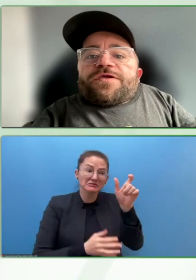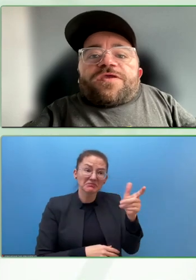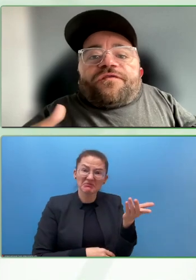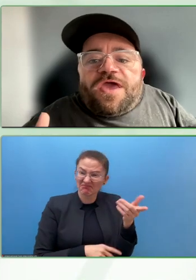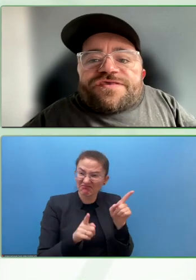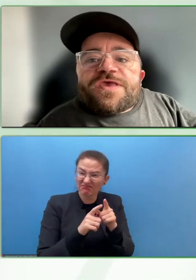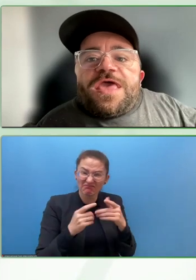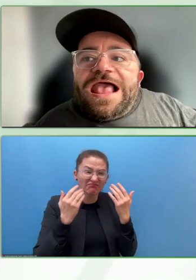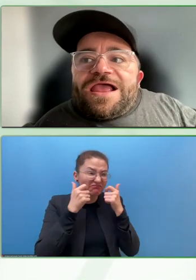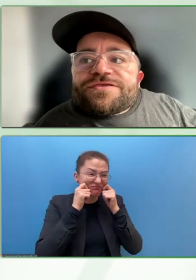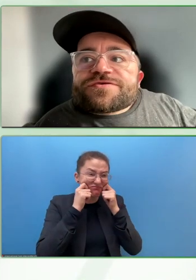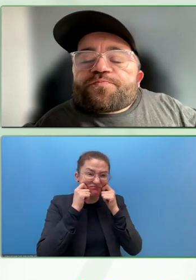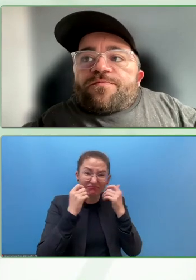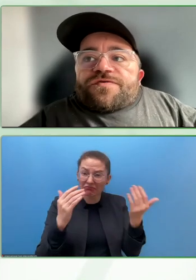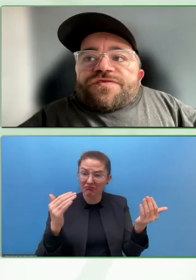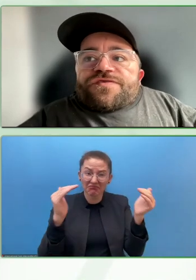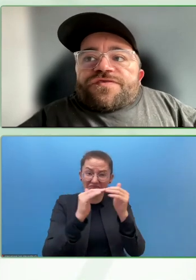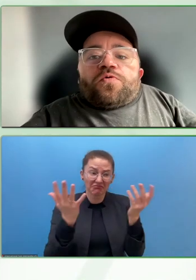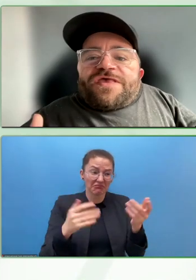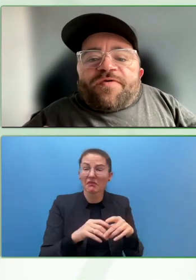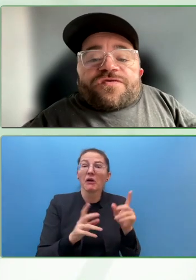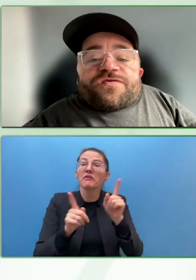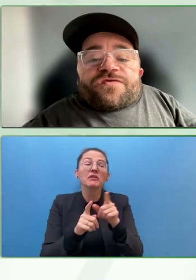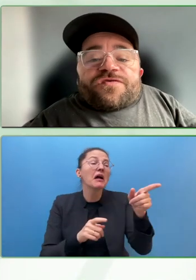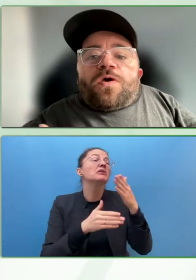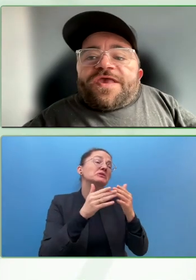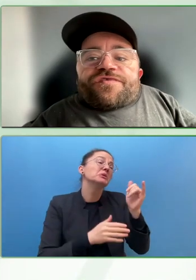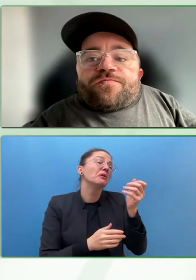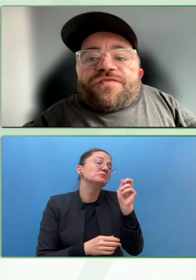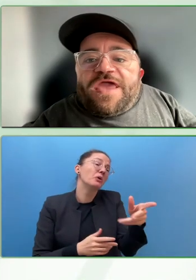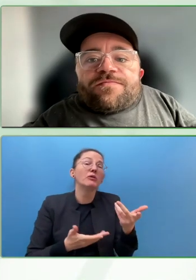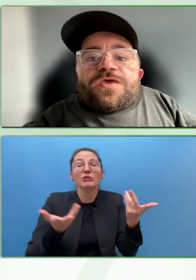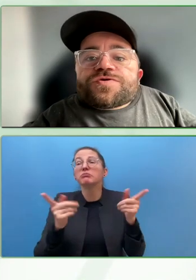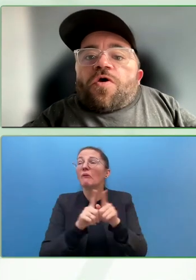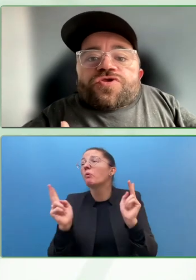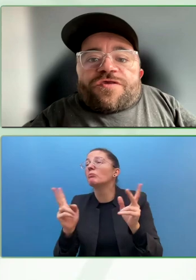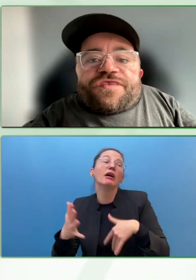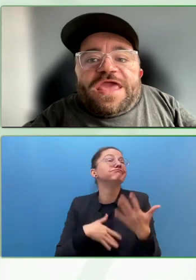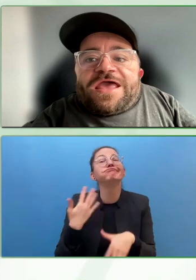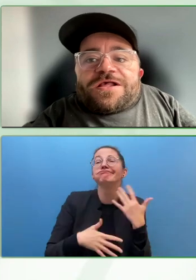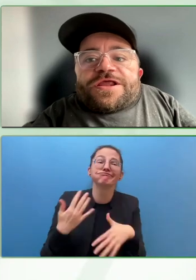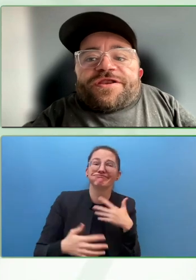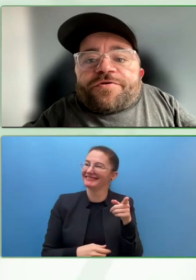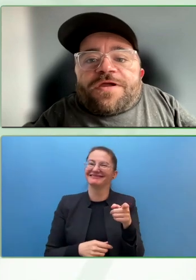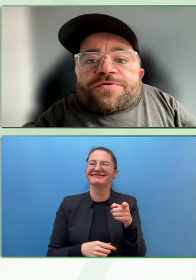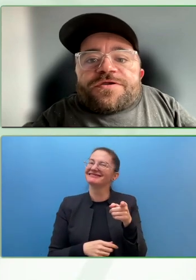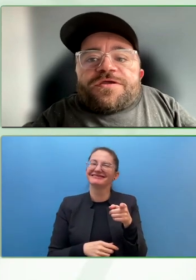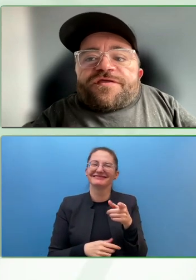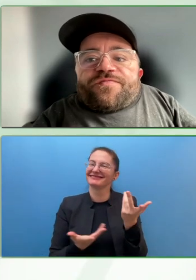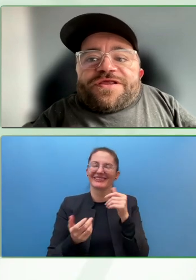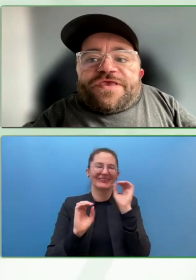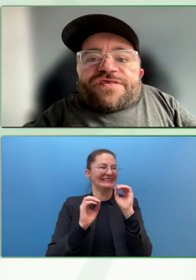sort of very diverse and promoting like all aspects of what makes them, not just the angle in and